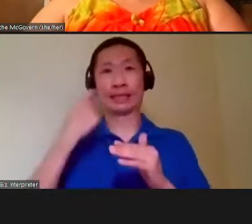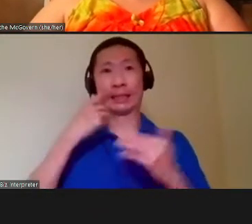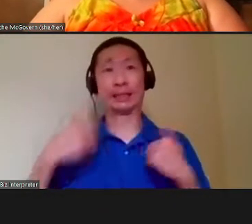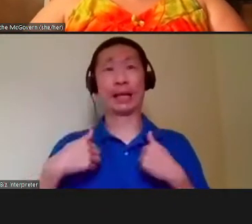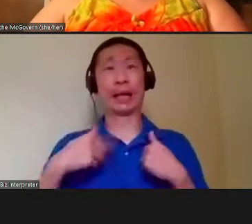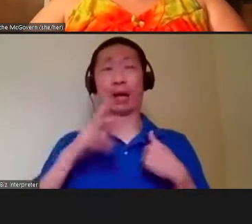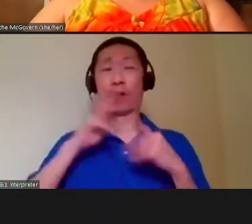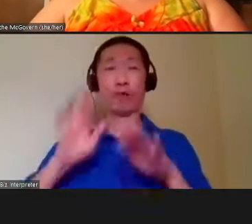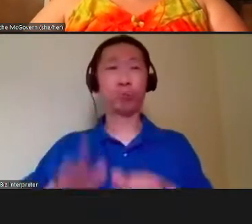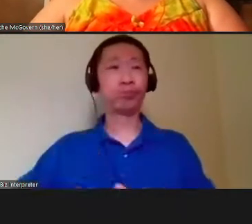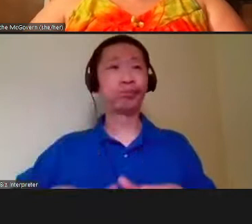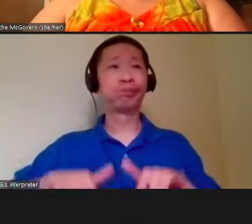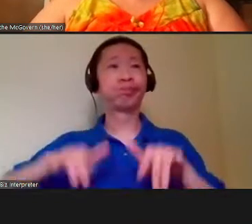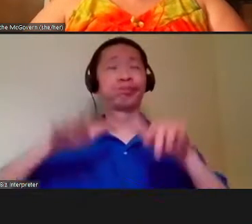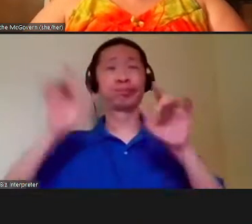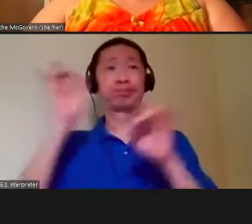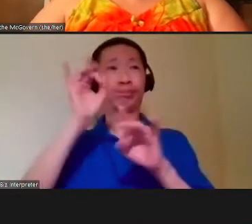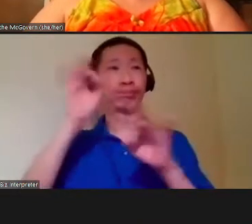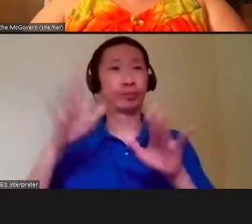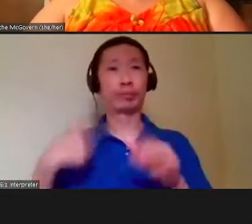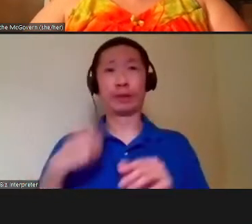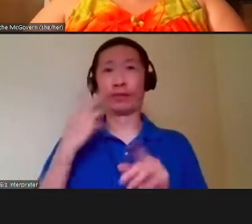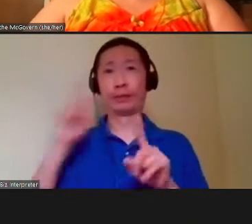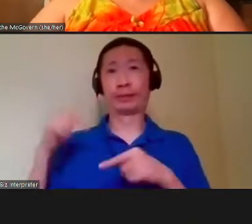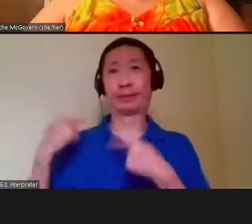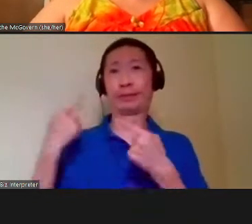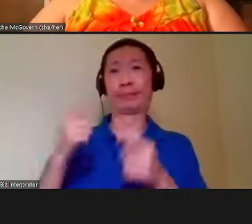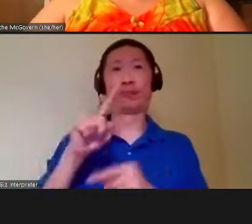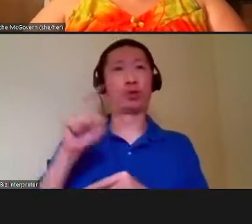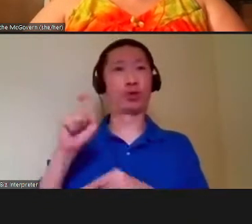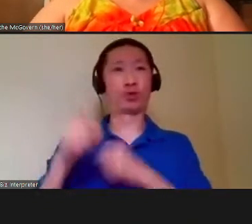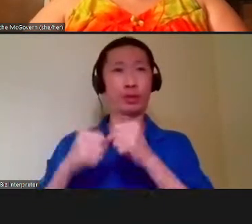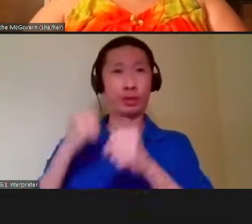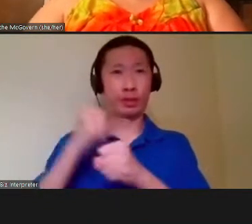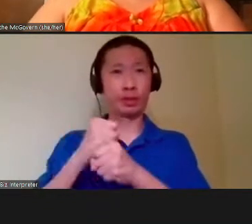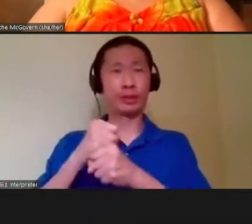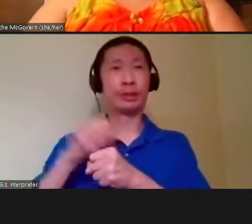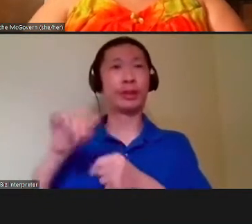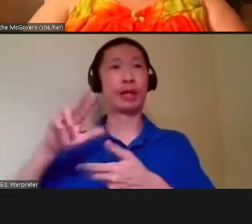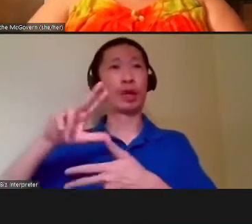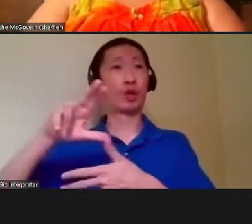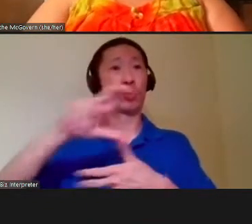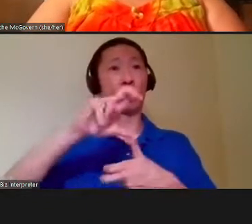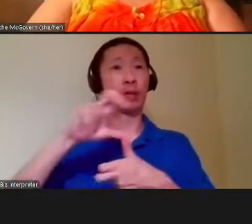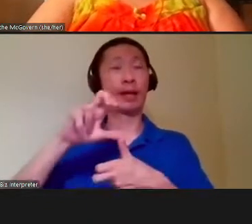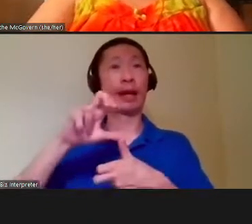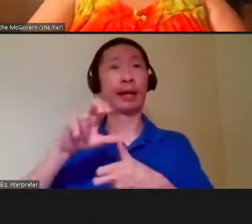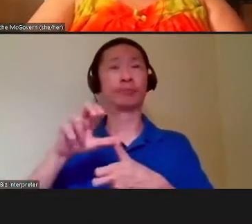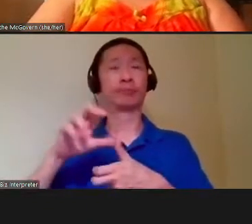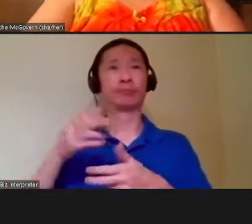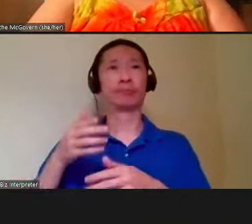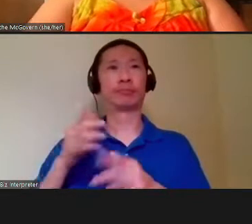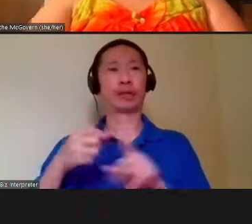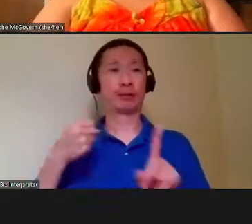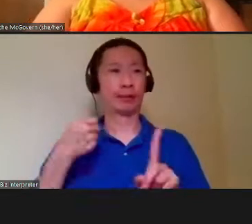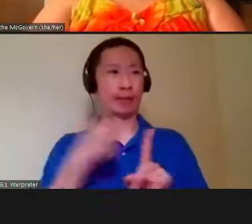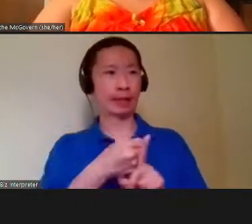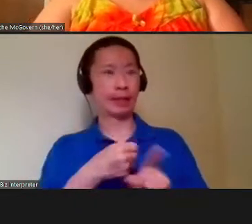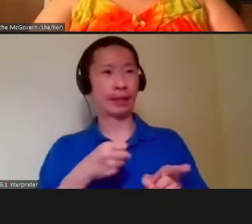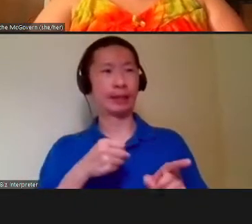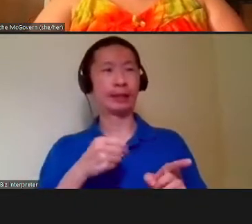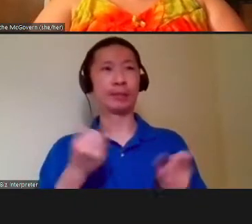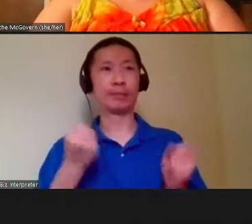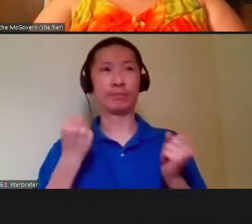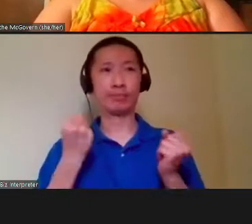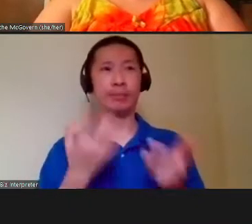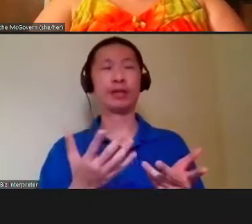flooding, more so than we've seen in like 100 years. The hurricane, from the aftermath of the hurricane that hit